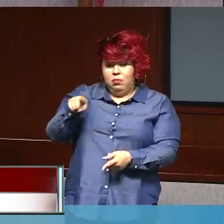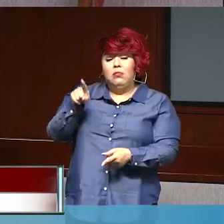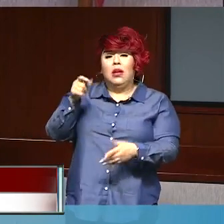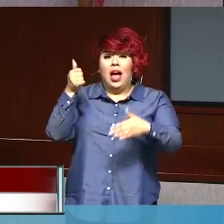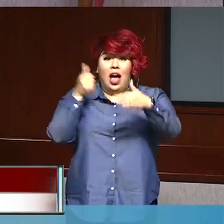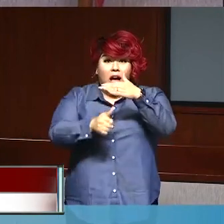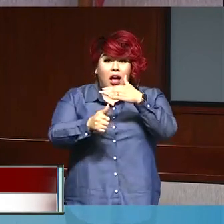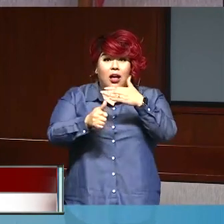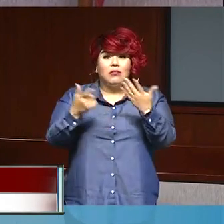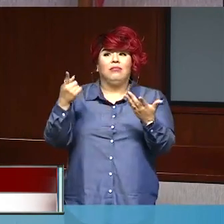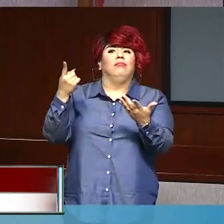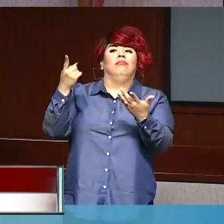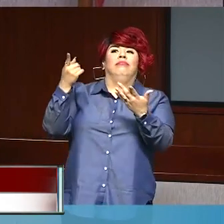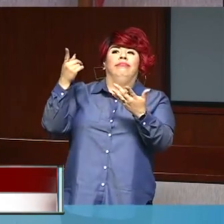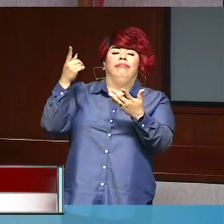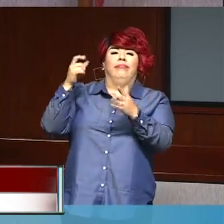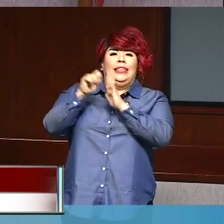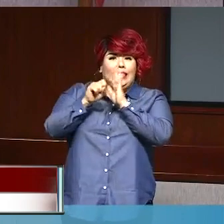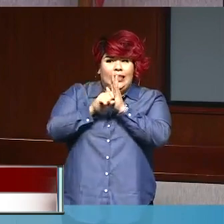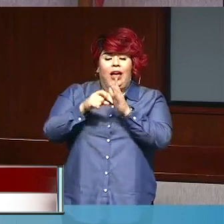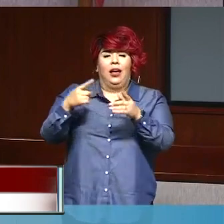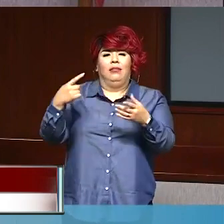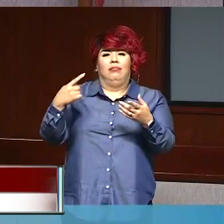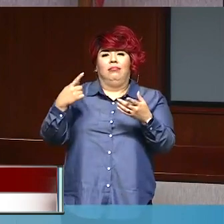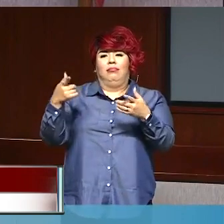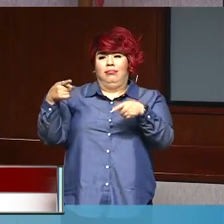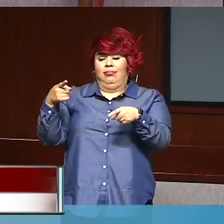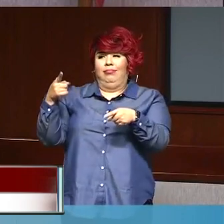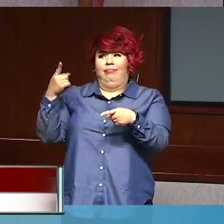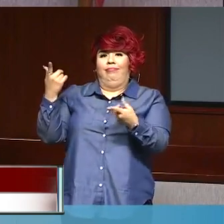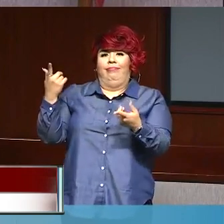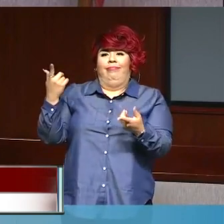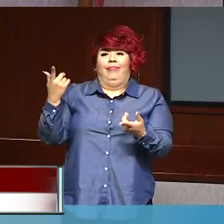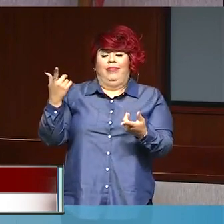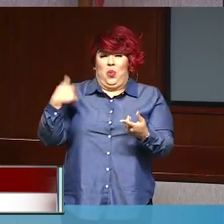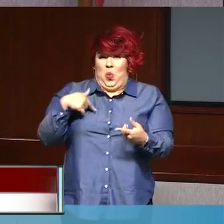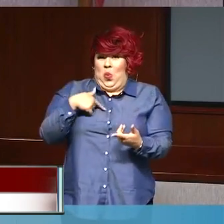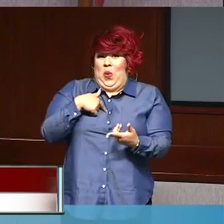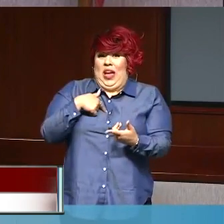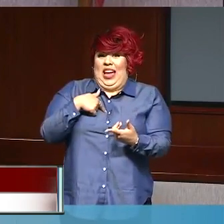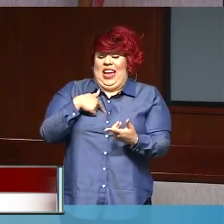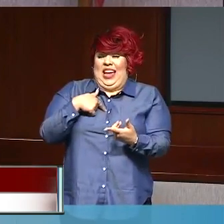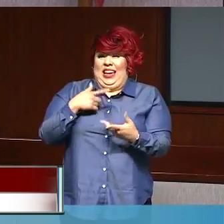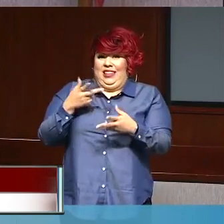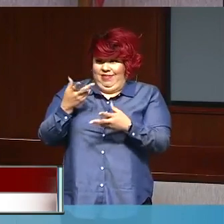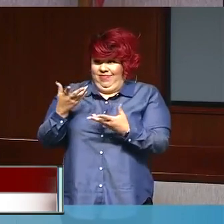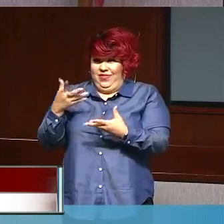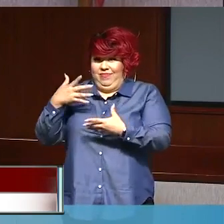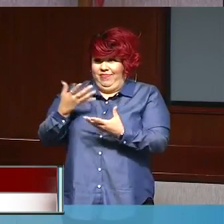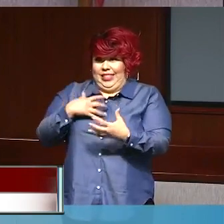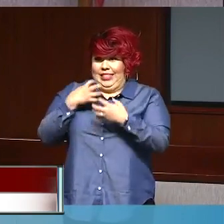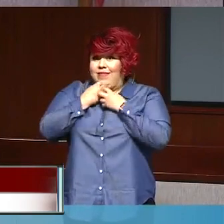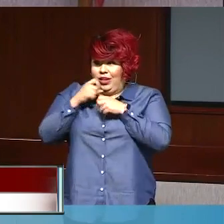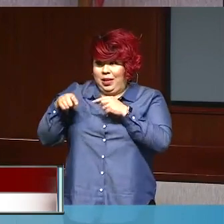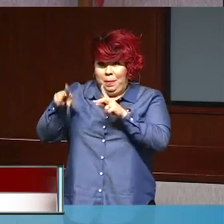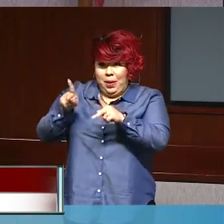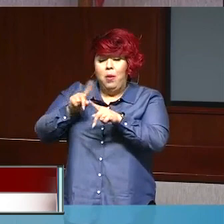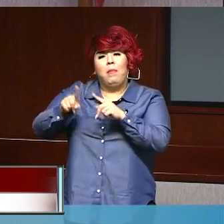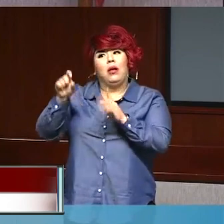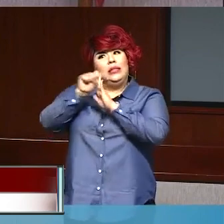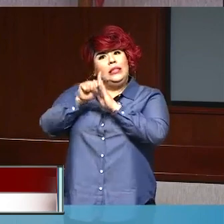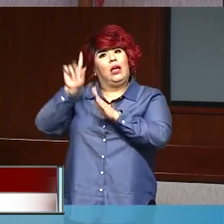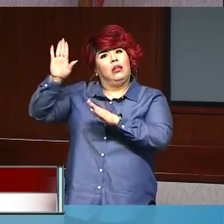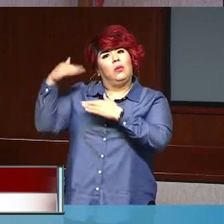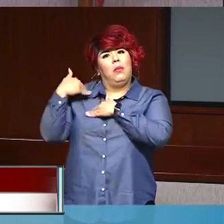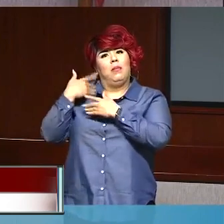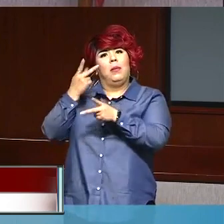the responsibility and the authority to ensure that our residents within those facilities are safe and